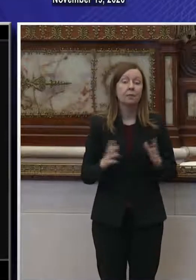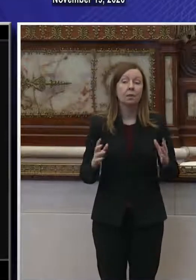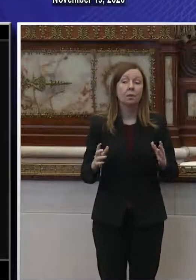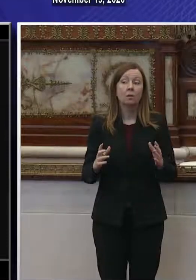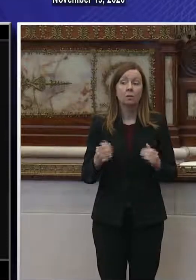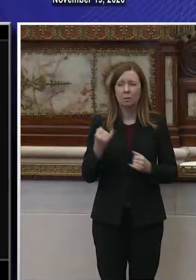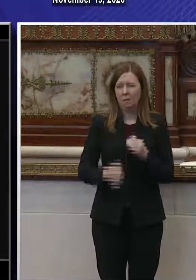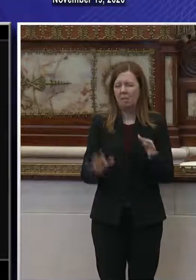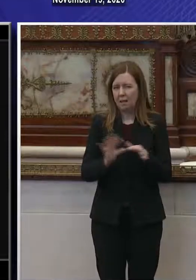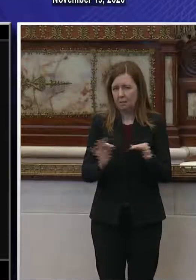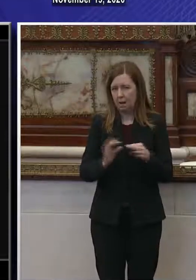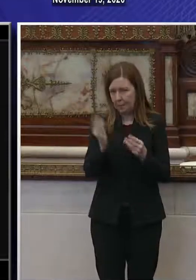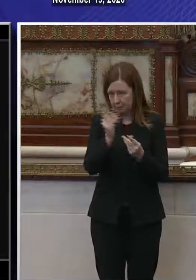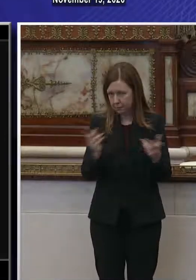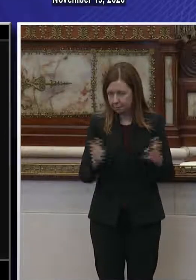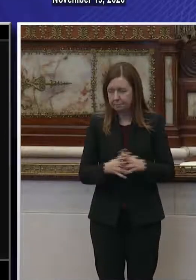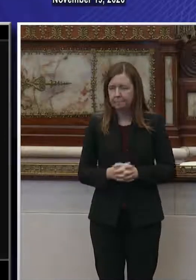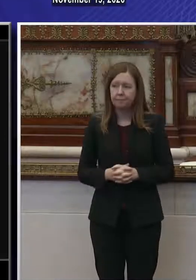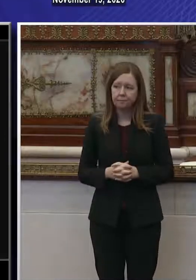last comments that I'll make